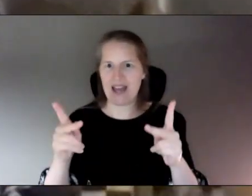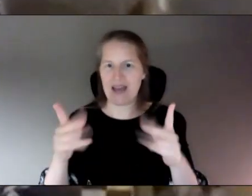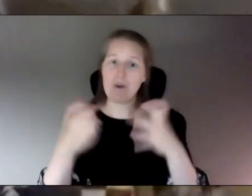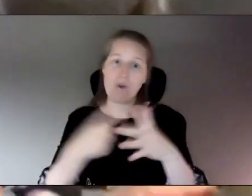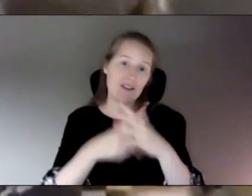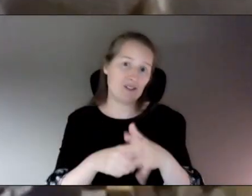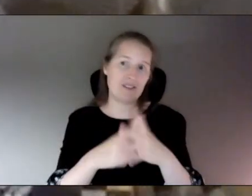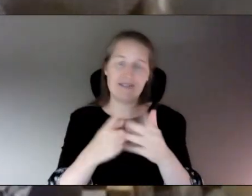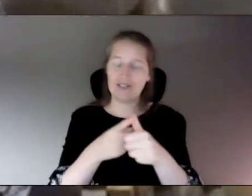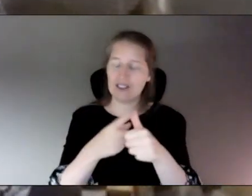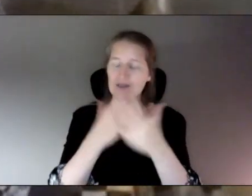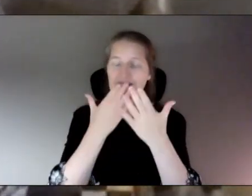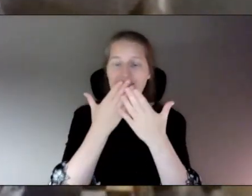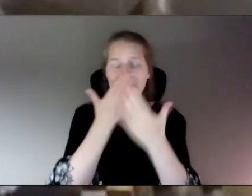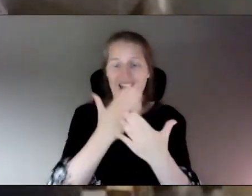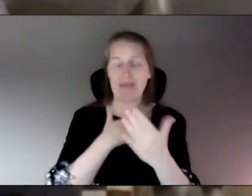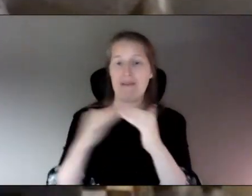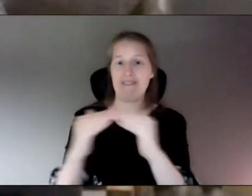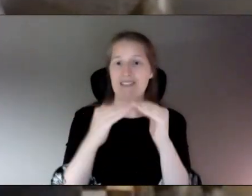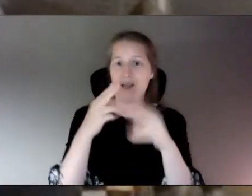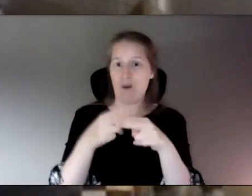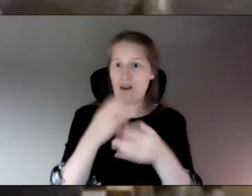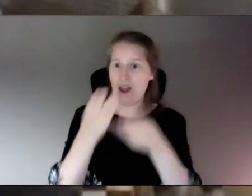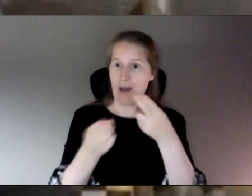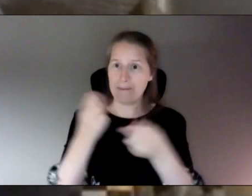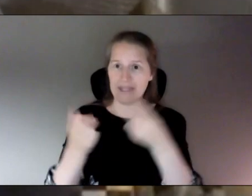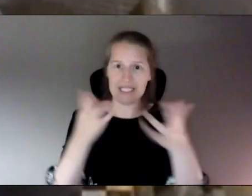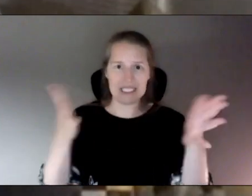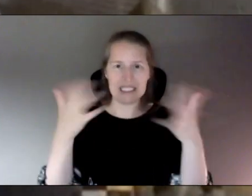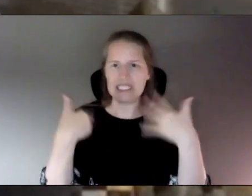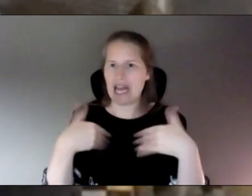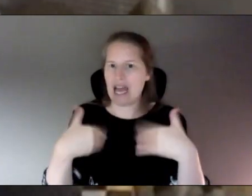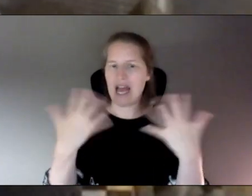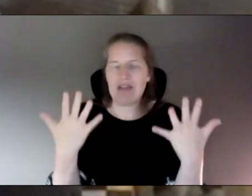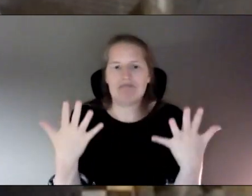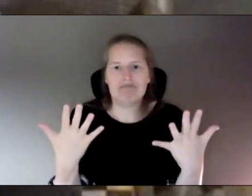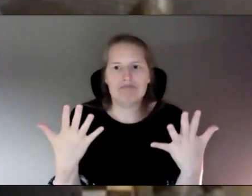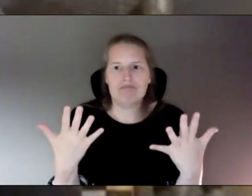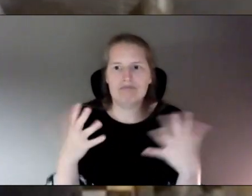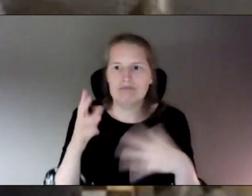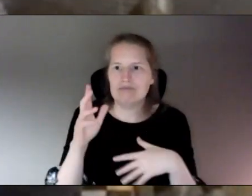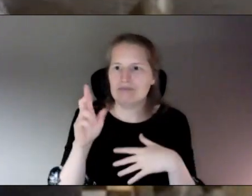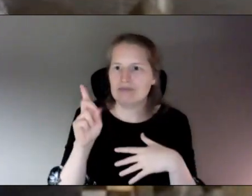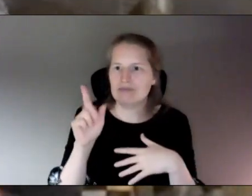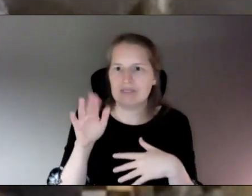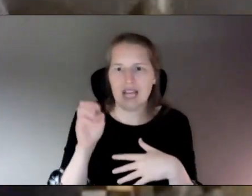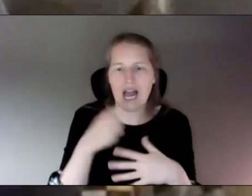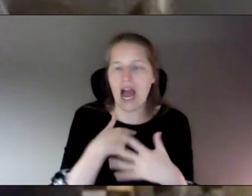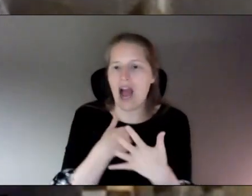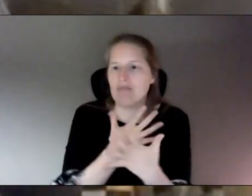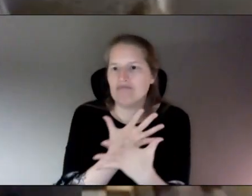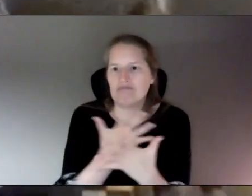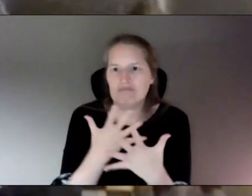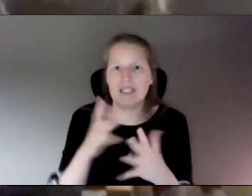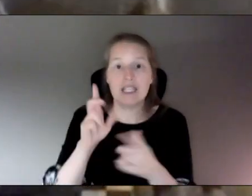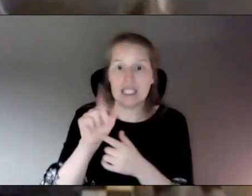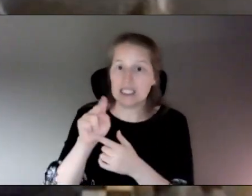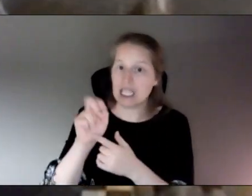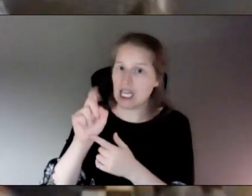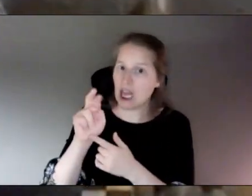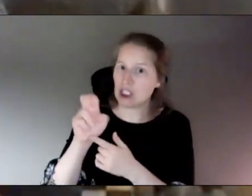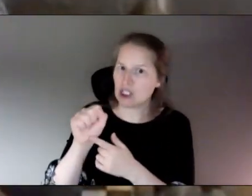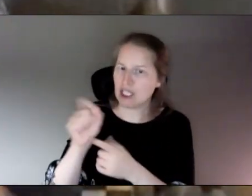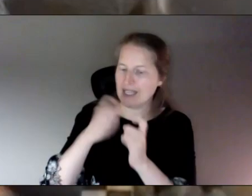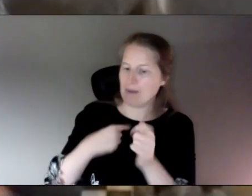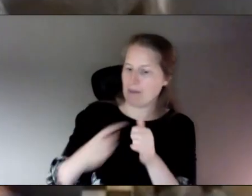of the nominees, everyone that I'm nominated with. And you know, I have to say, Danielle, I love you. Danielle Drakes gave me my first directing